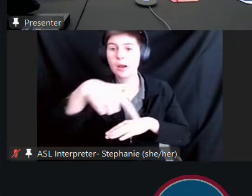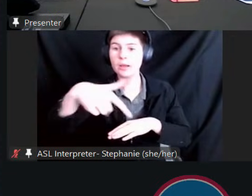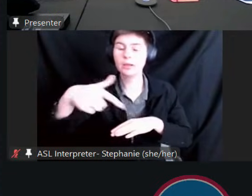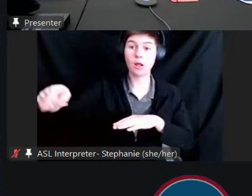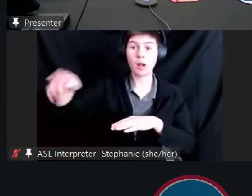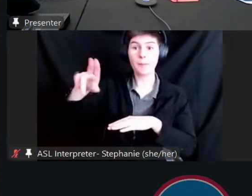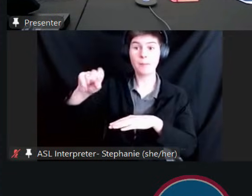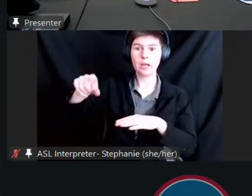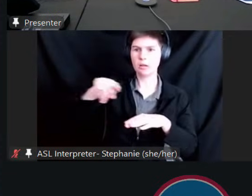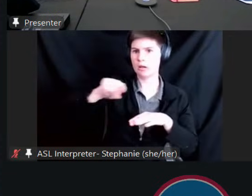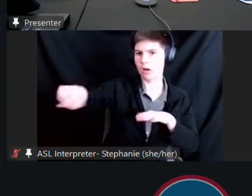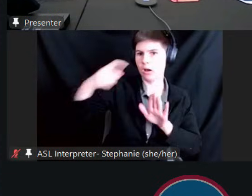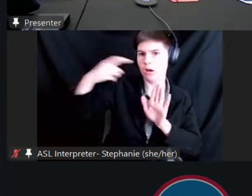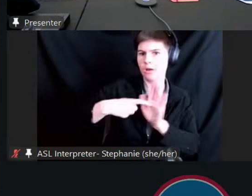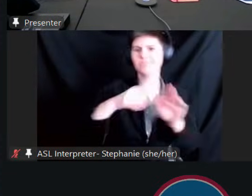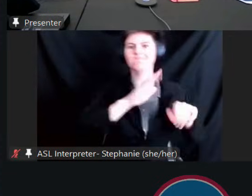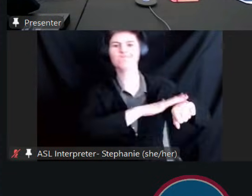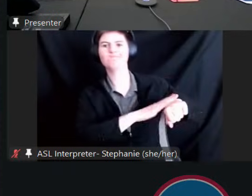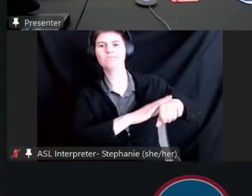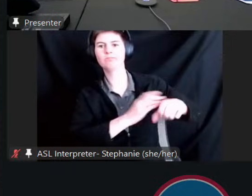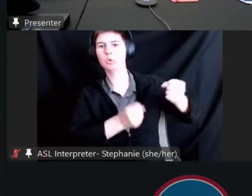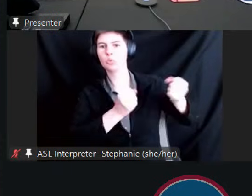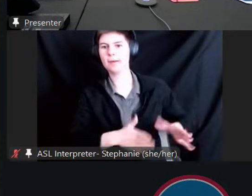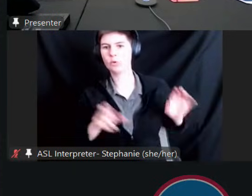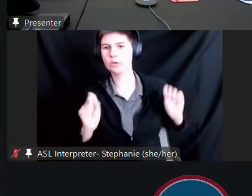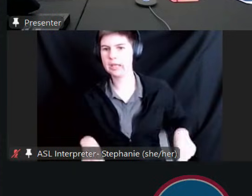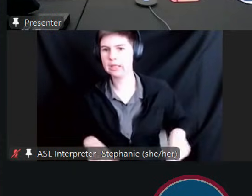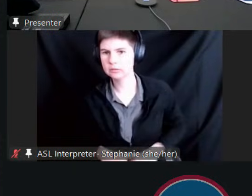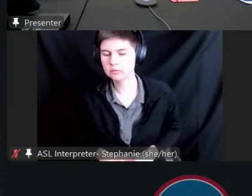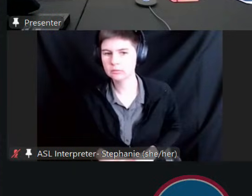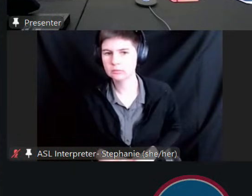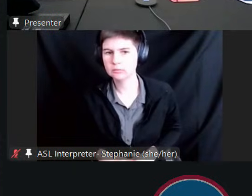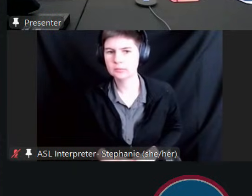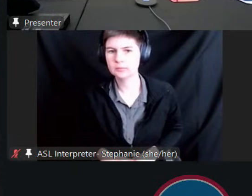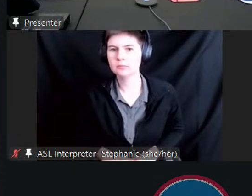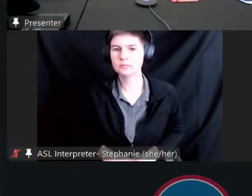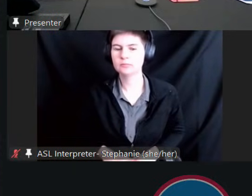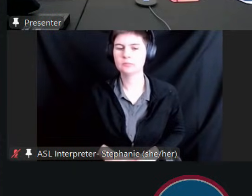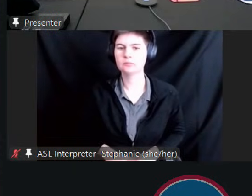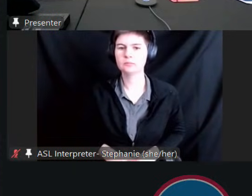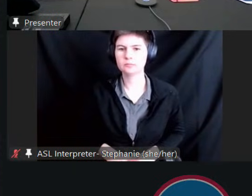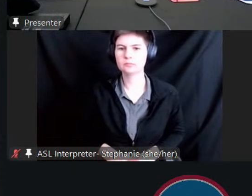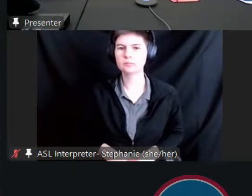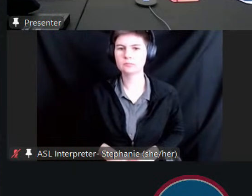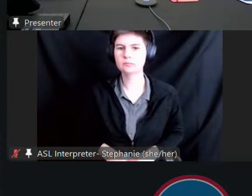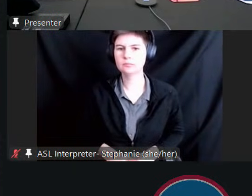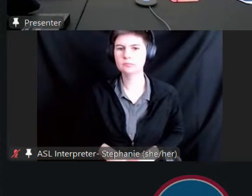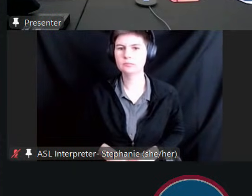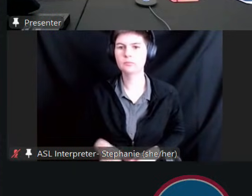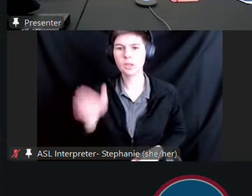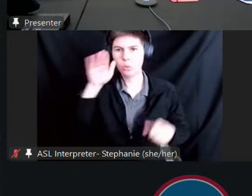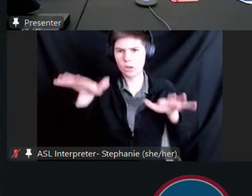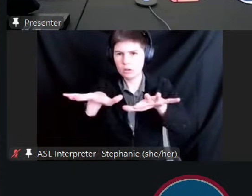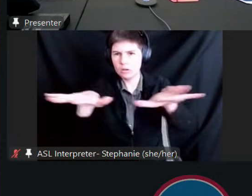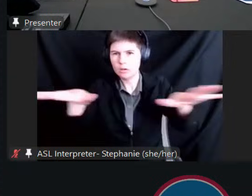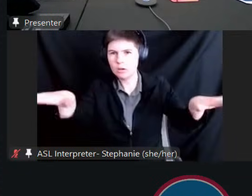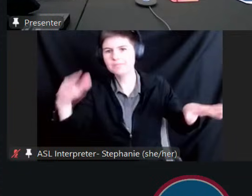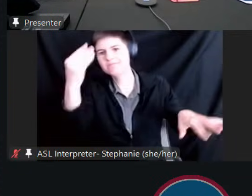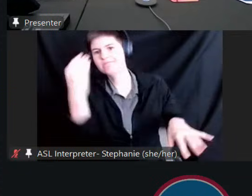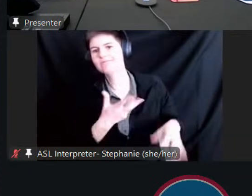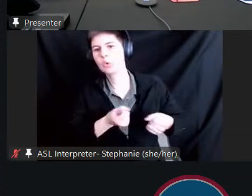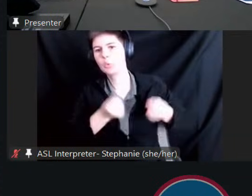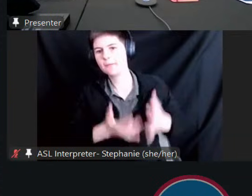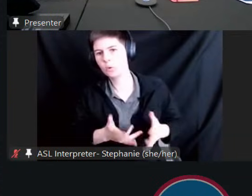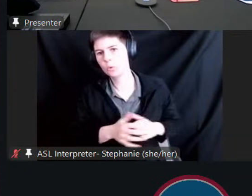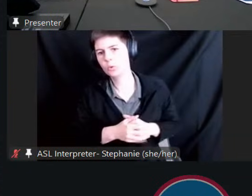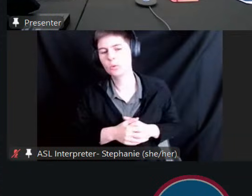bus. So it operates the operators that way, or alerts them that way. And also you may have heard